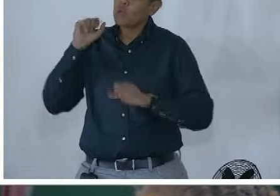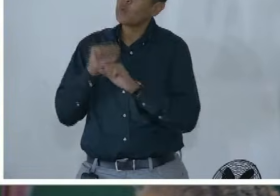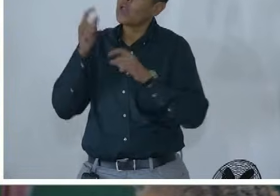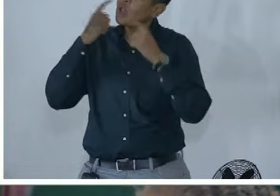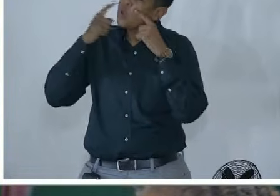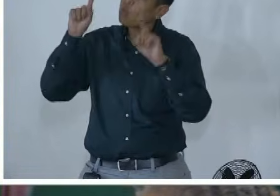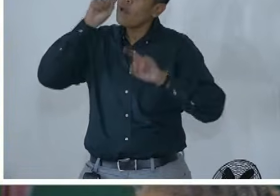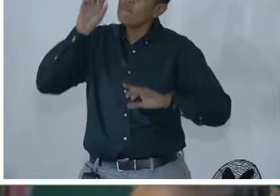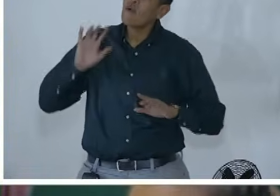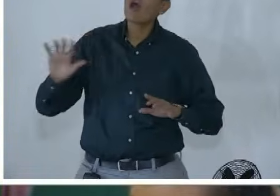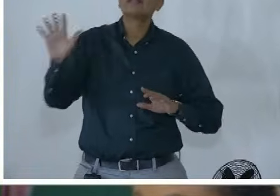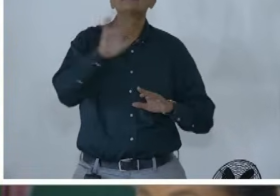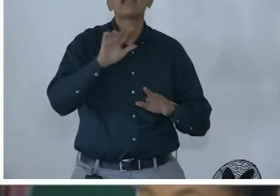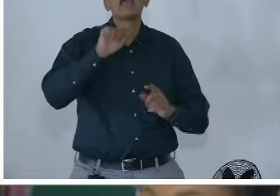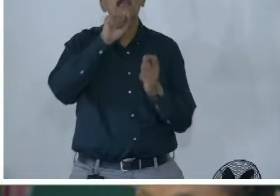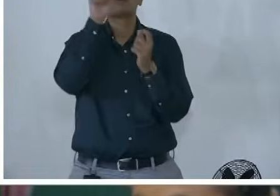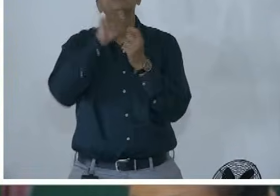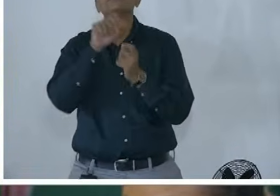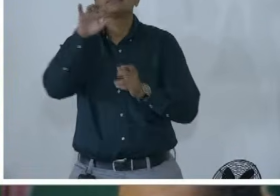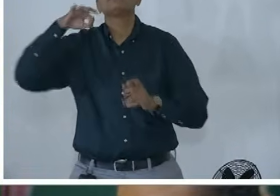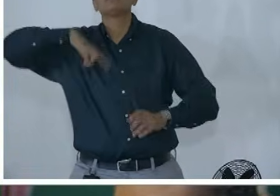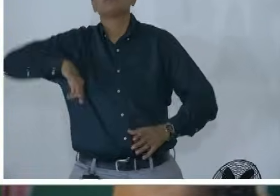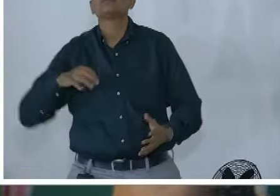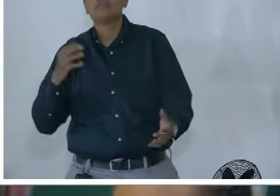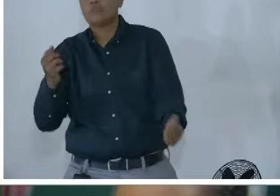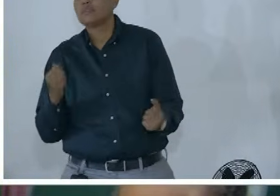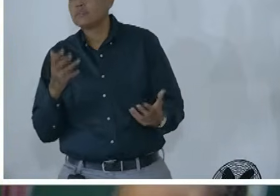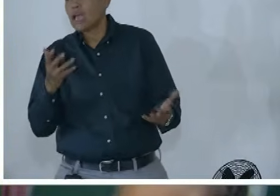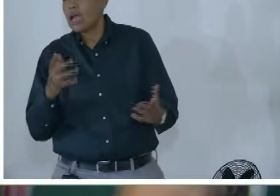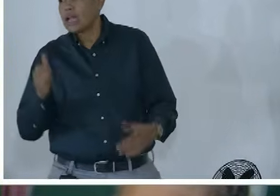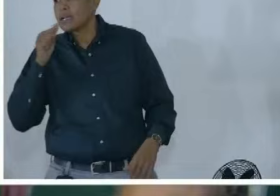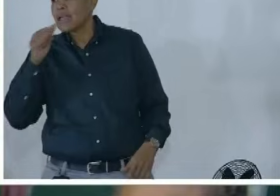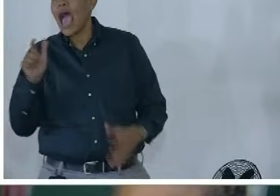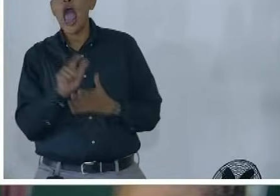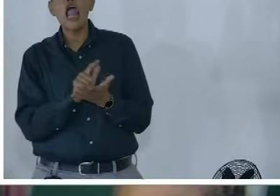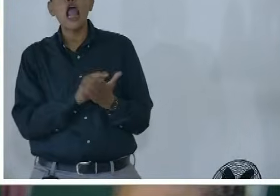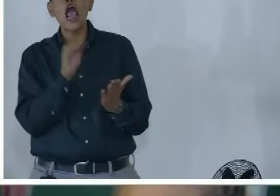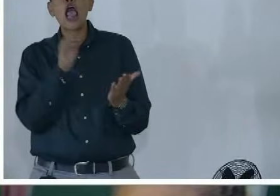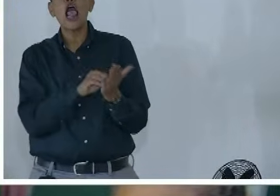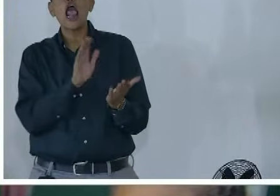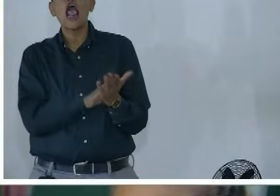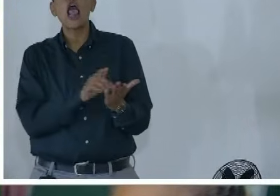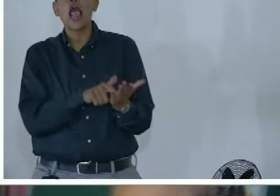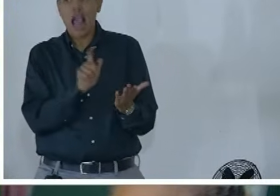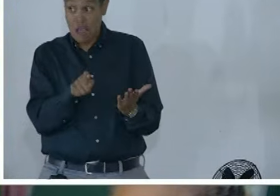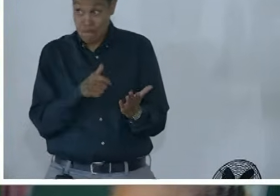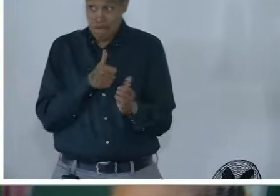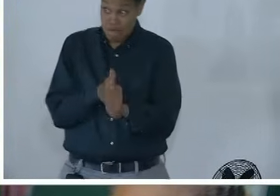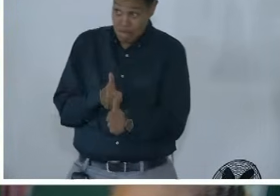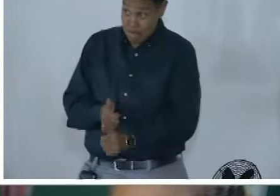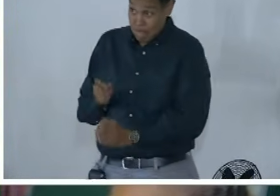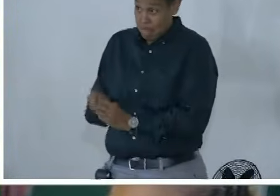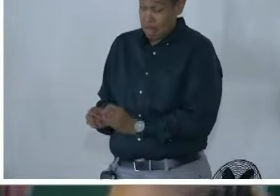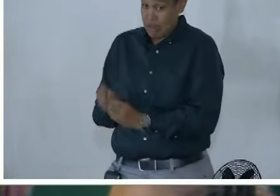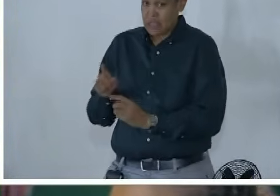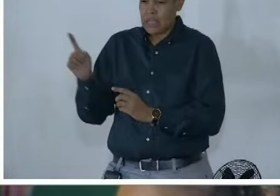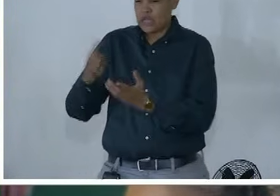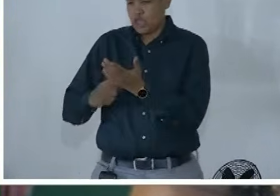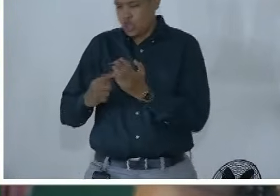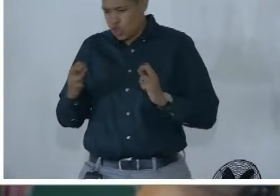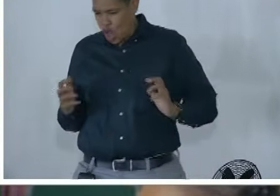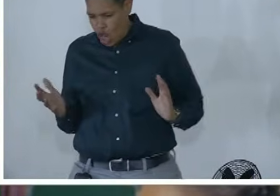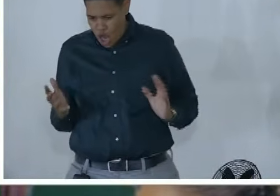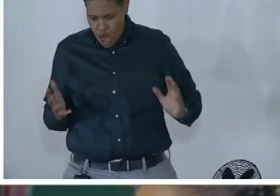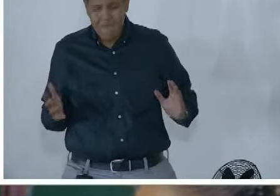for their particular circumstances. Not a law that is set there that they have to fit in. They will discuss